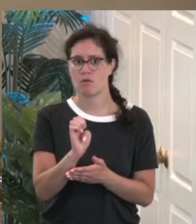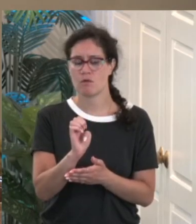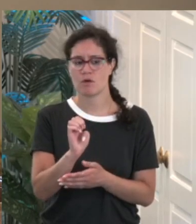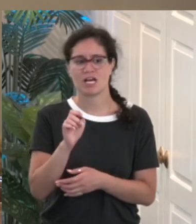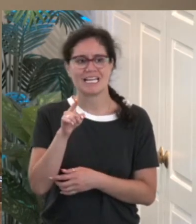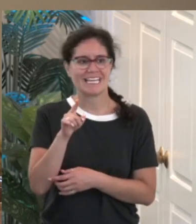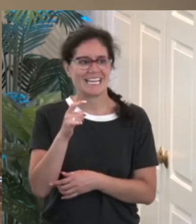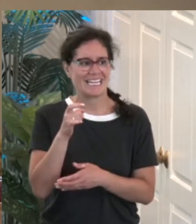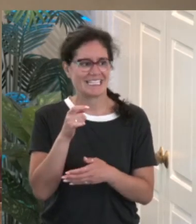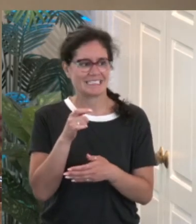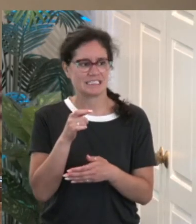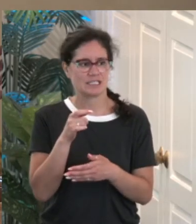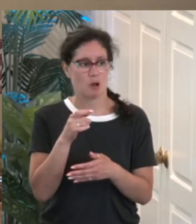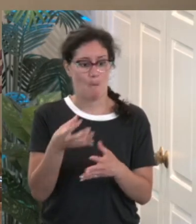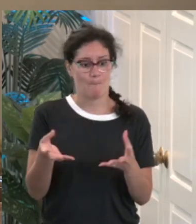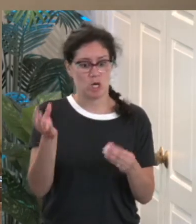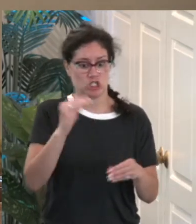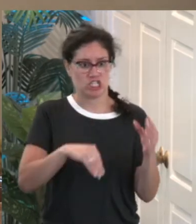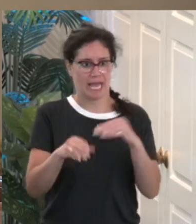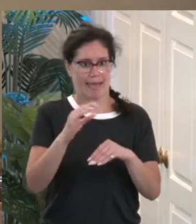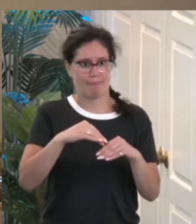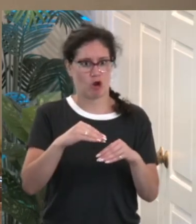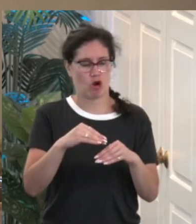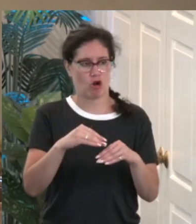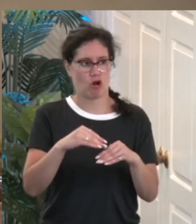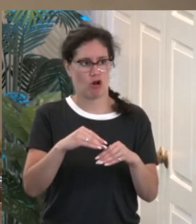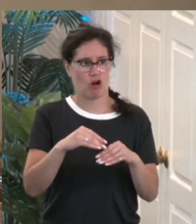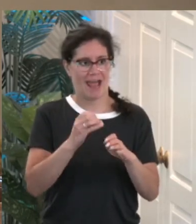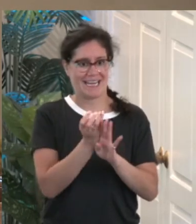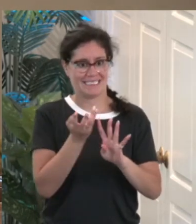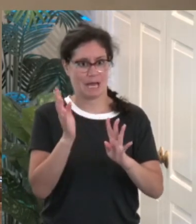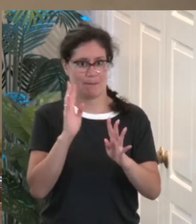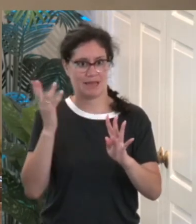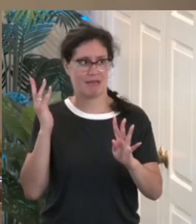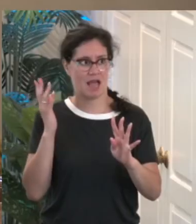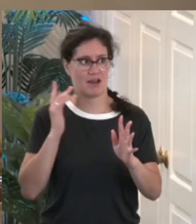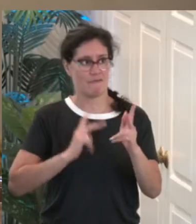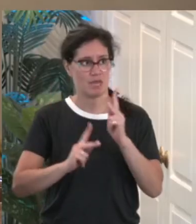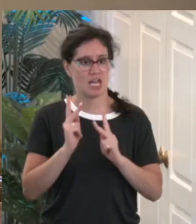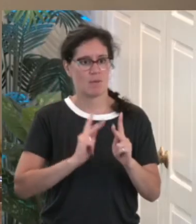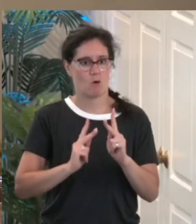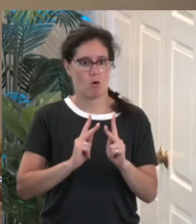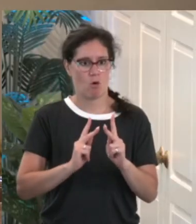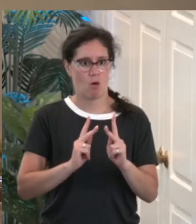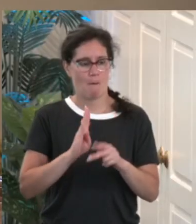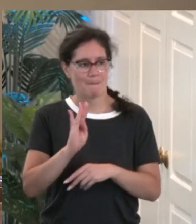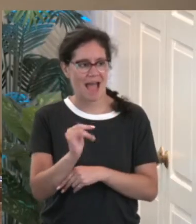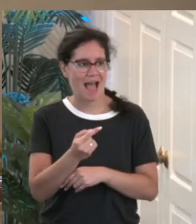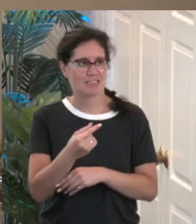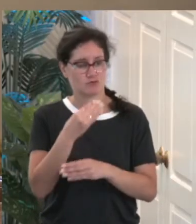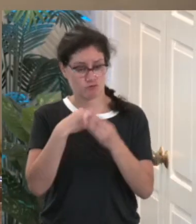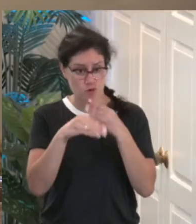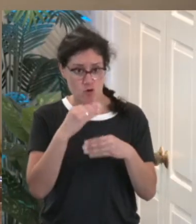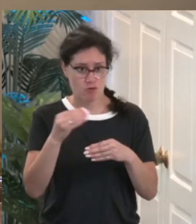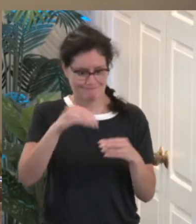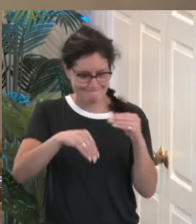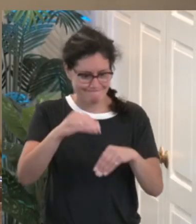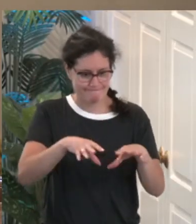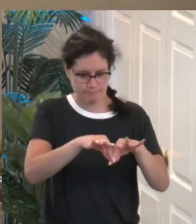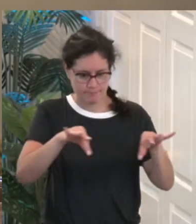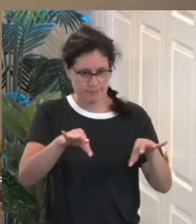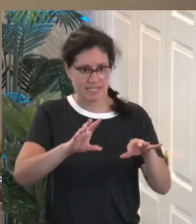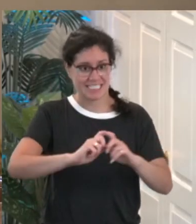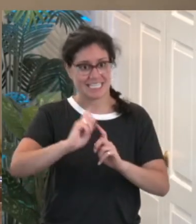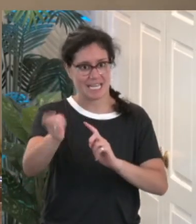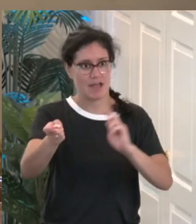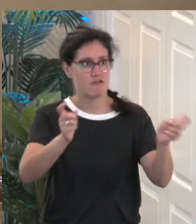Nuri put together a whole assembly line of people putting bags of food together to give to other folk. And I said,